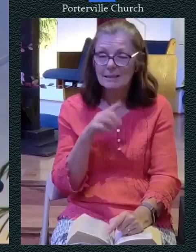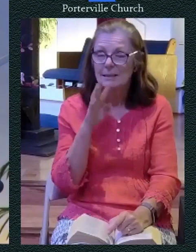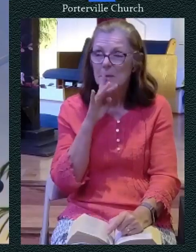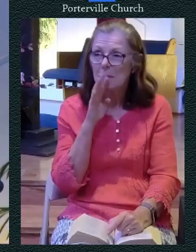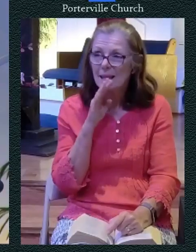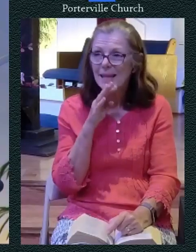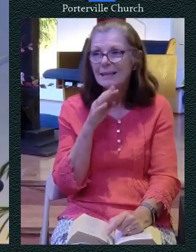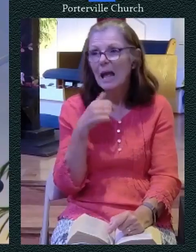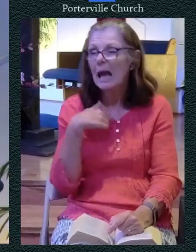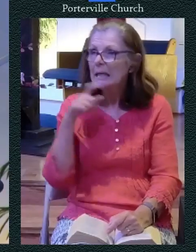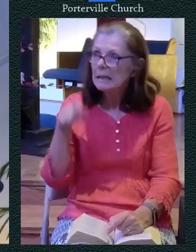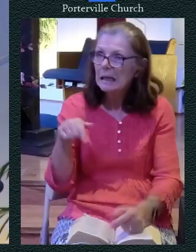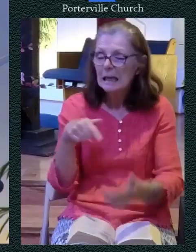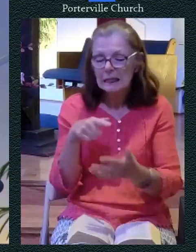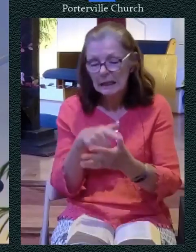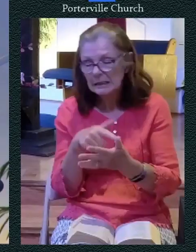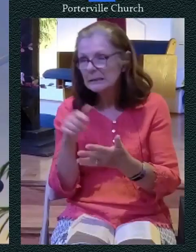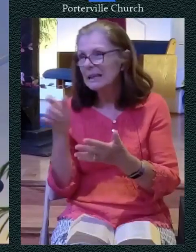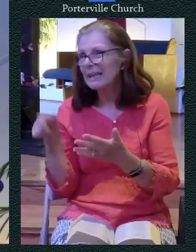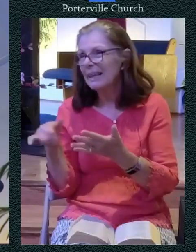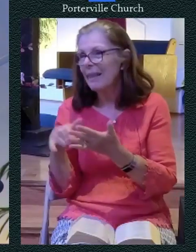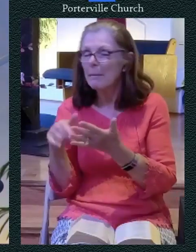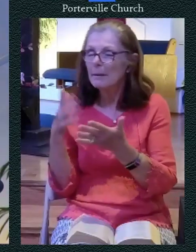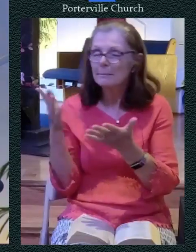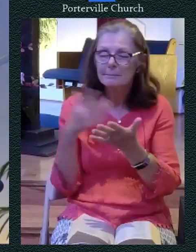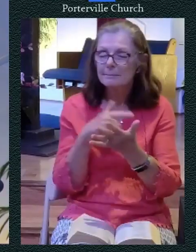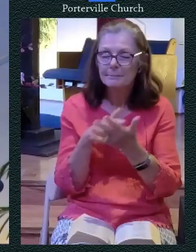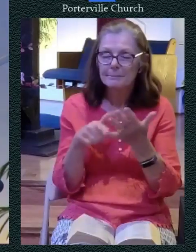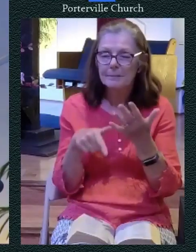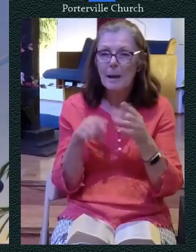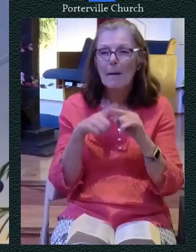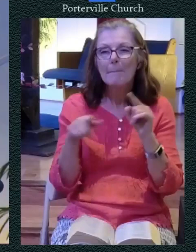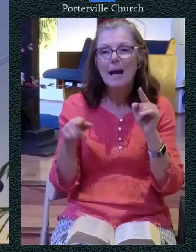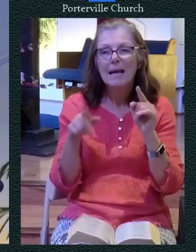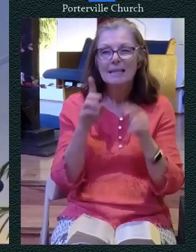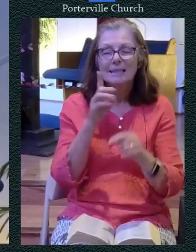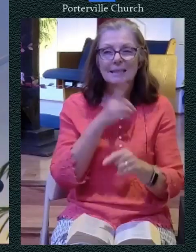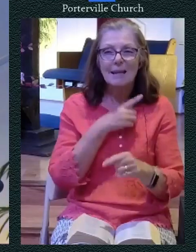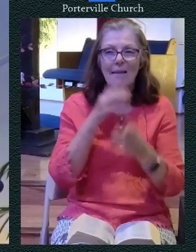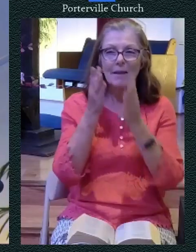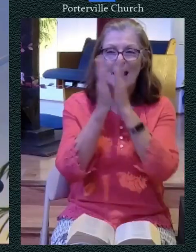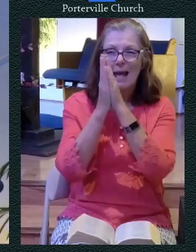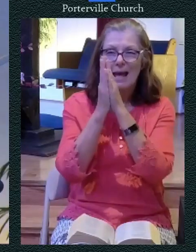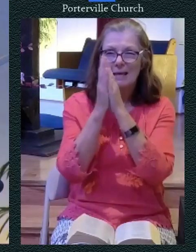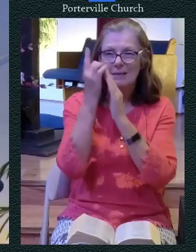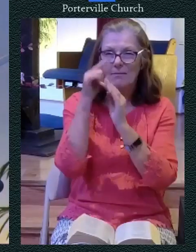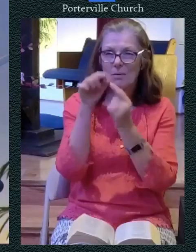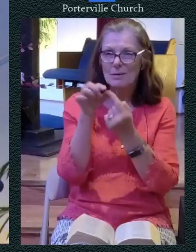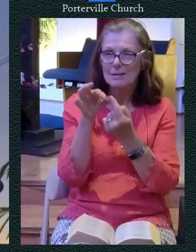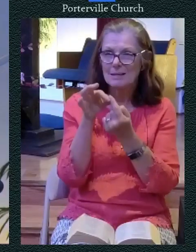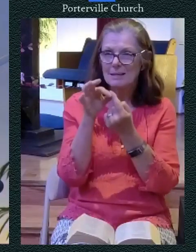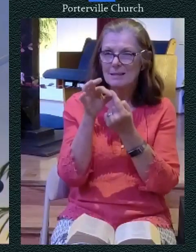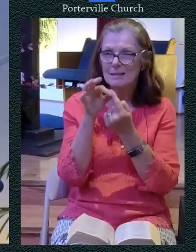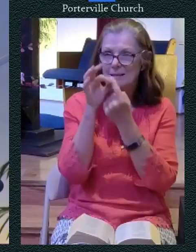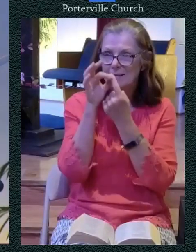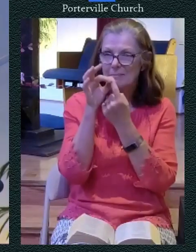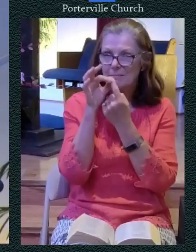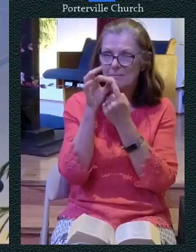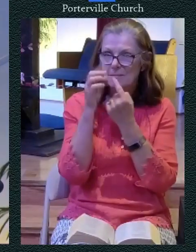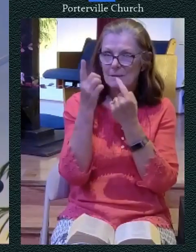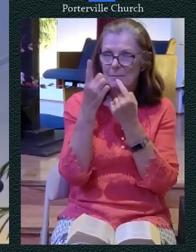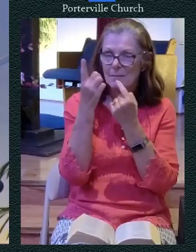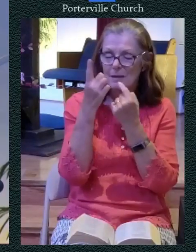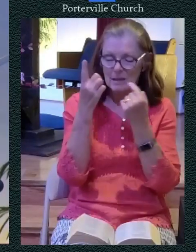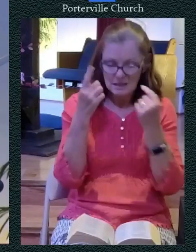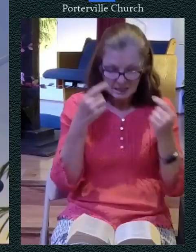way, but he actually asks for something very specific, doesn't he? You see that there? He says,